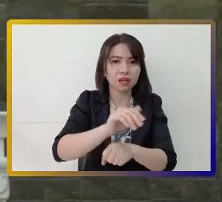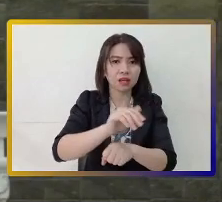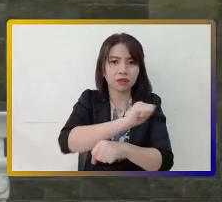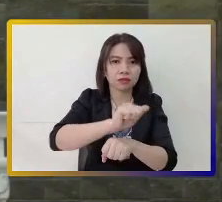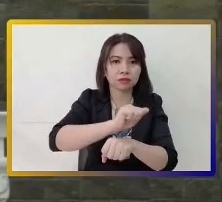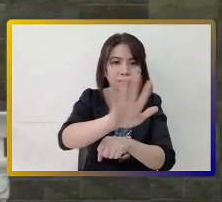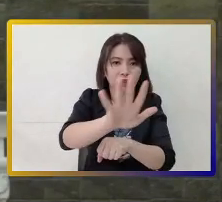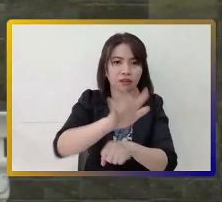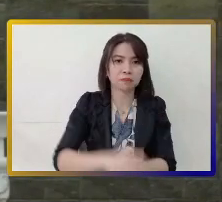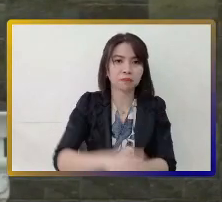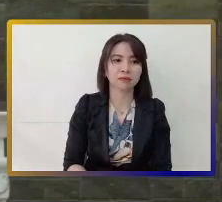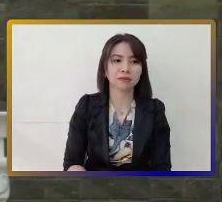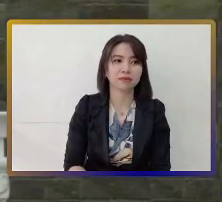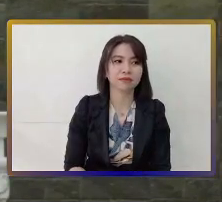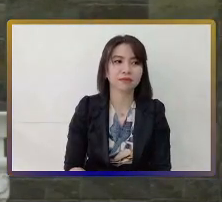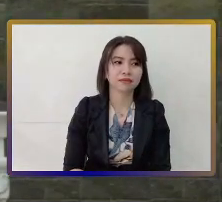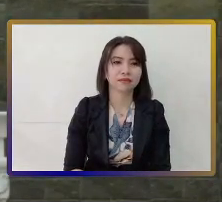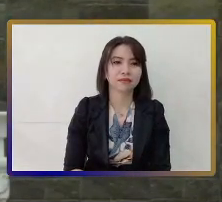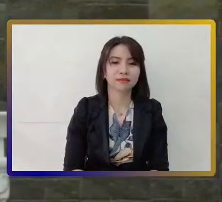Hear me this.